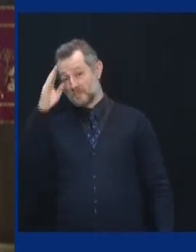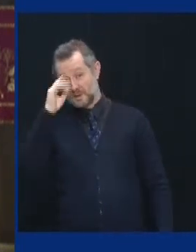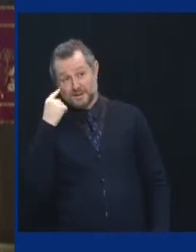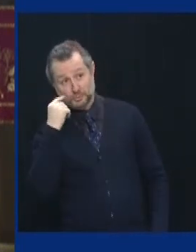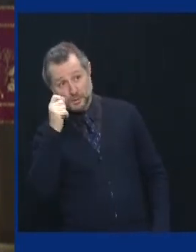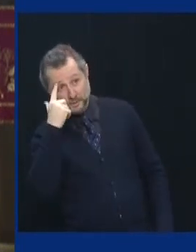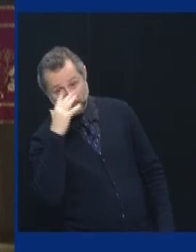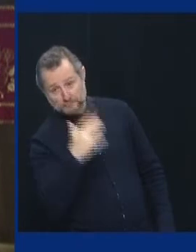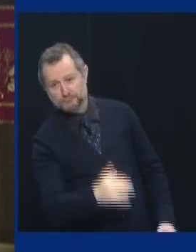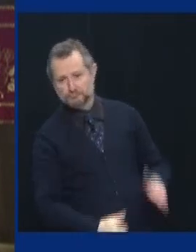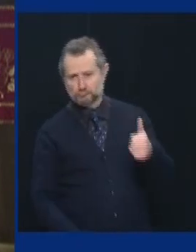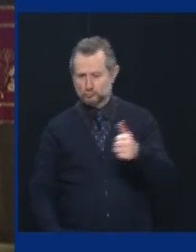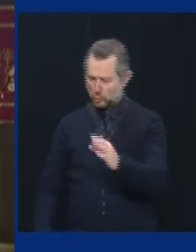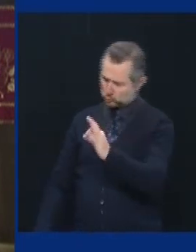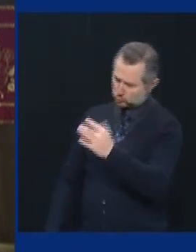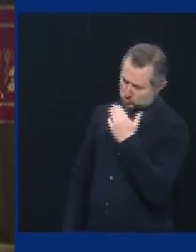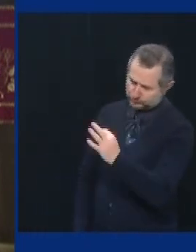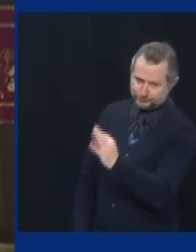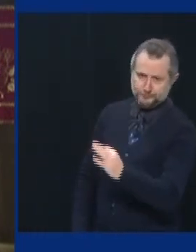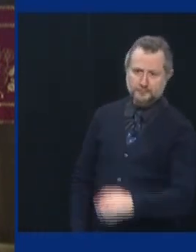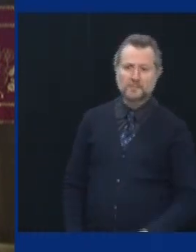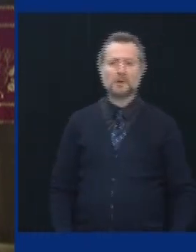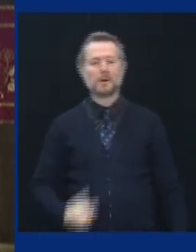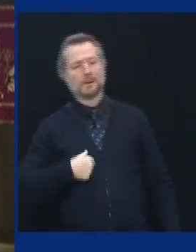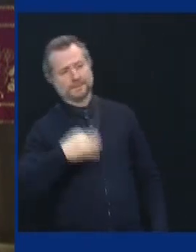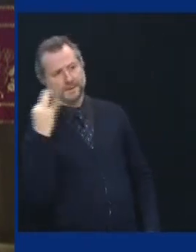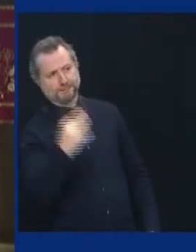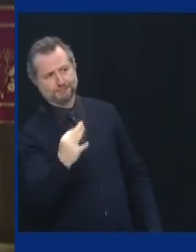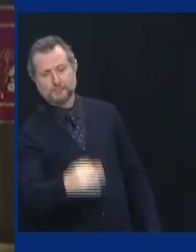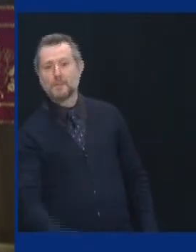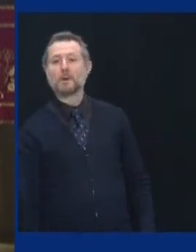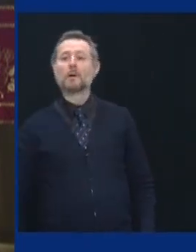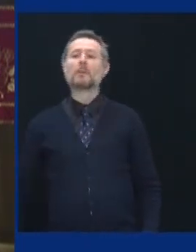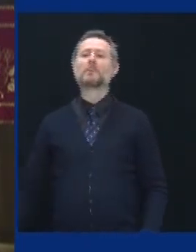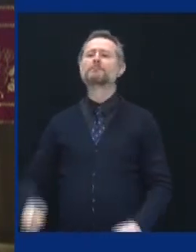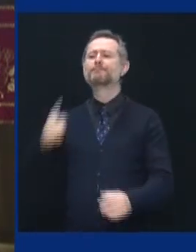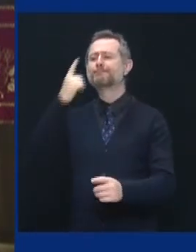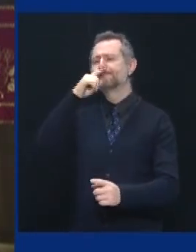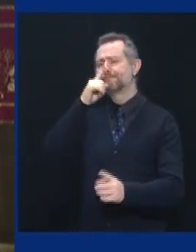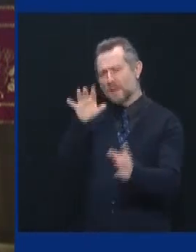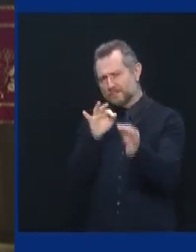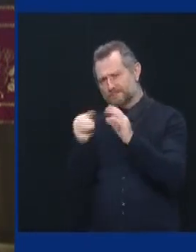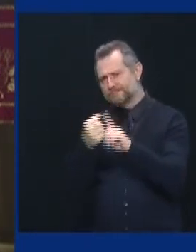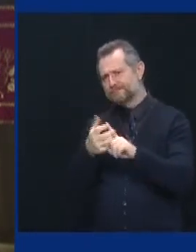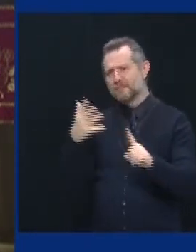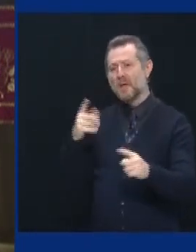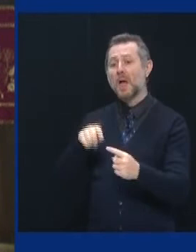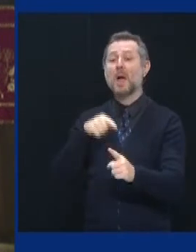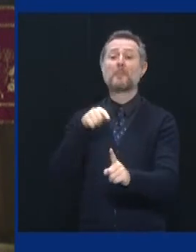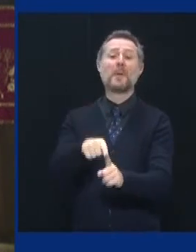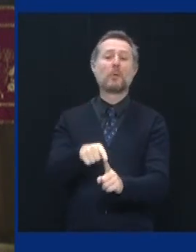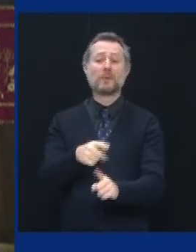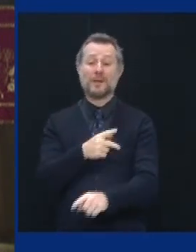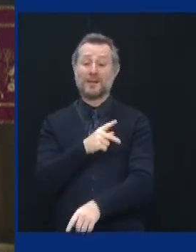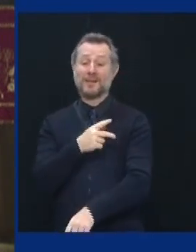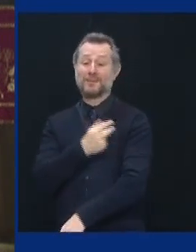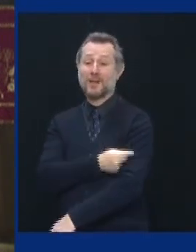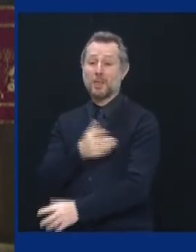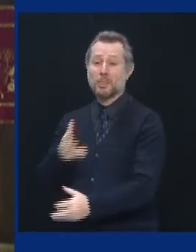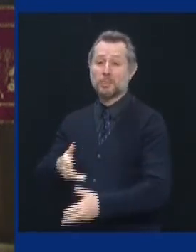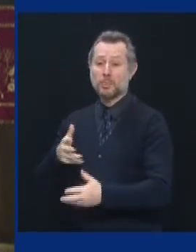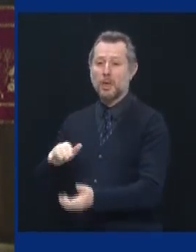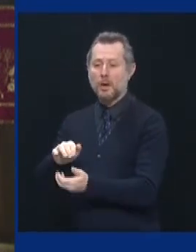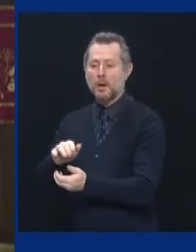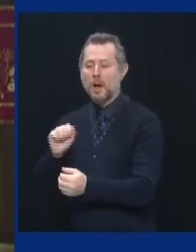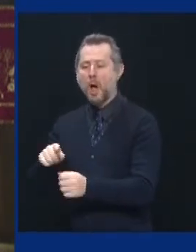sir, Nick. How are you? I'm well. Can you provide more detail of the unused doses from the long-term care facilities that are going to